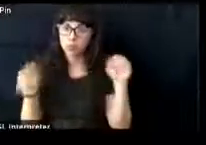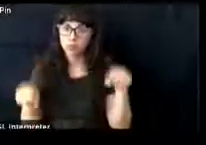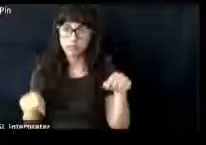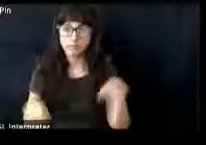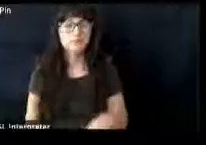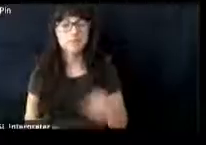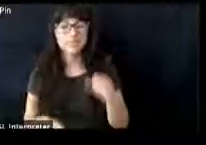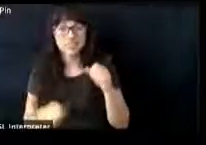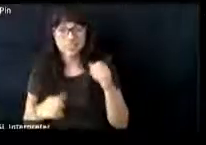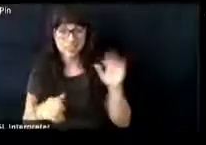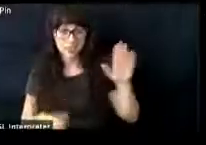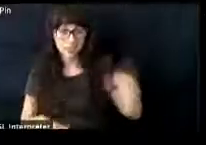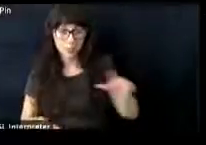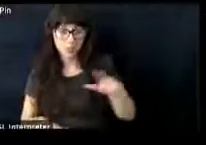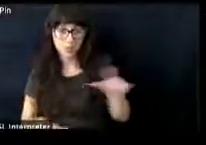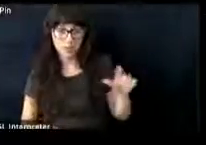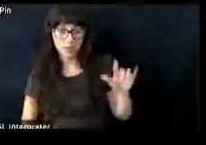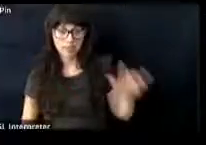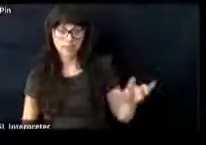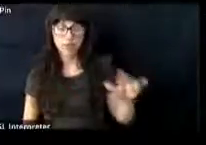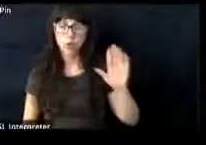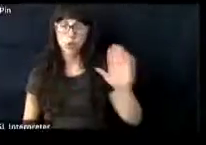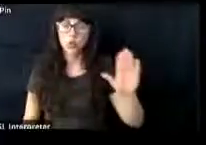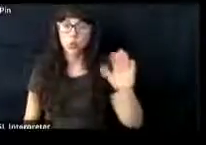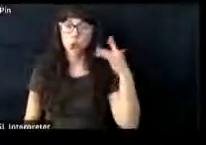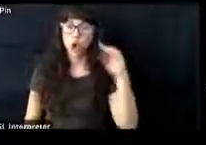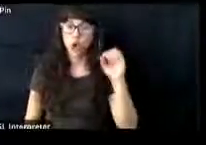your audio and video in the lower left corner of your screen.